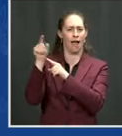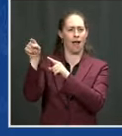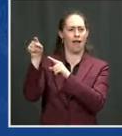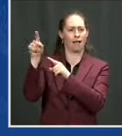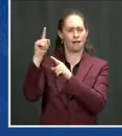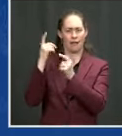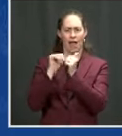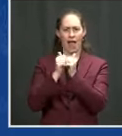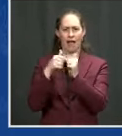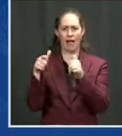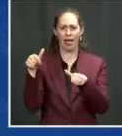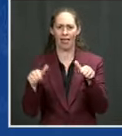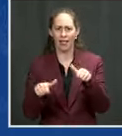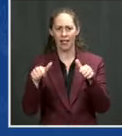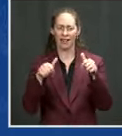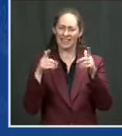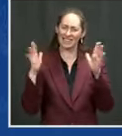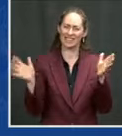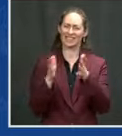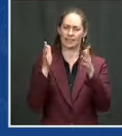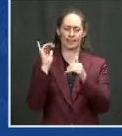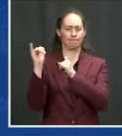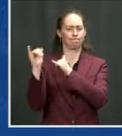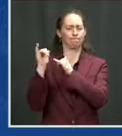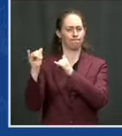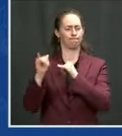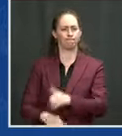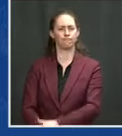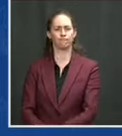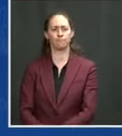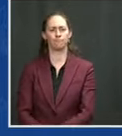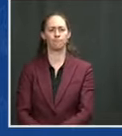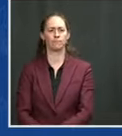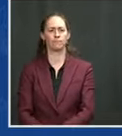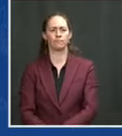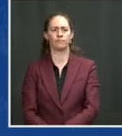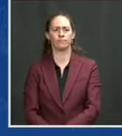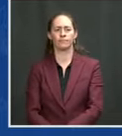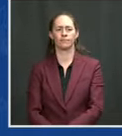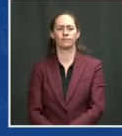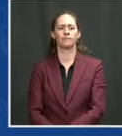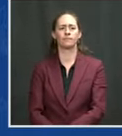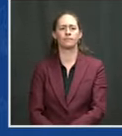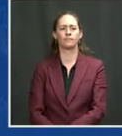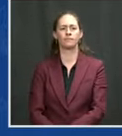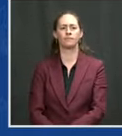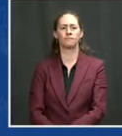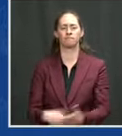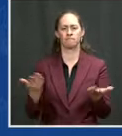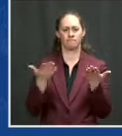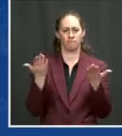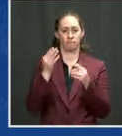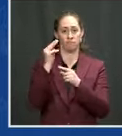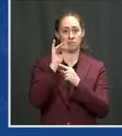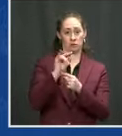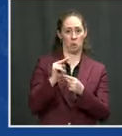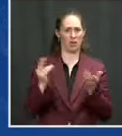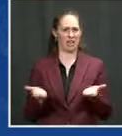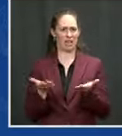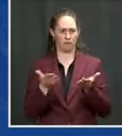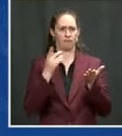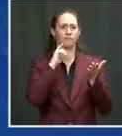of what it means to get vaccinated and get it done quickly. We saw here in Minnesota where, along with Michigan, we saw a spike here recently in this